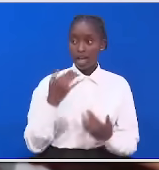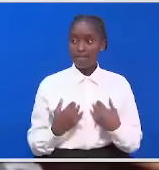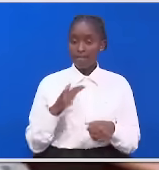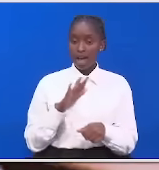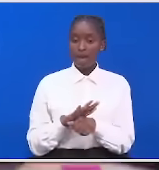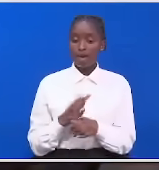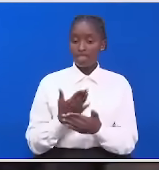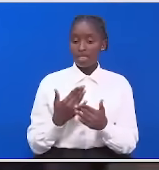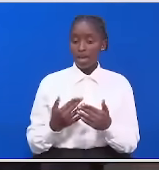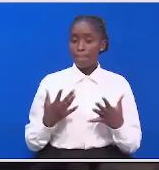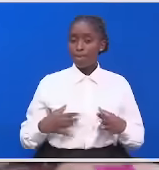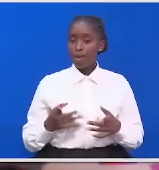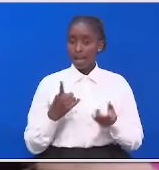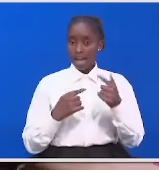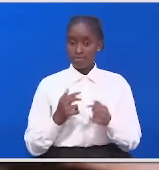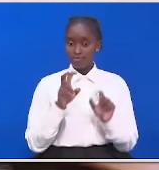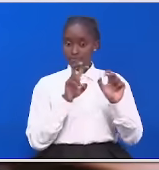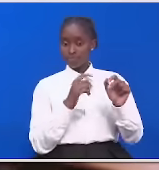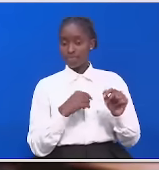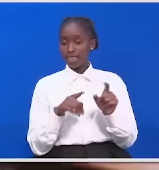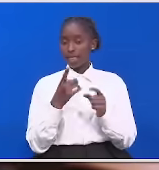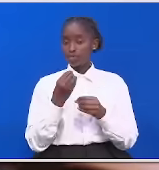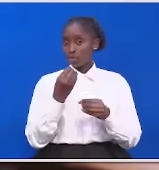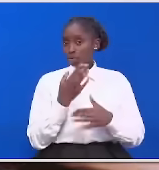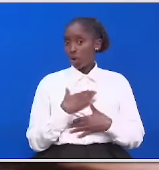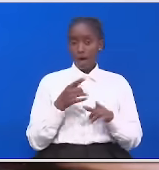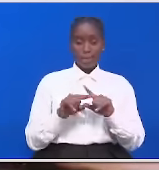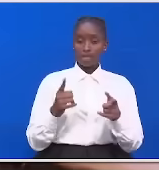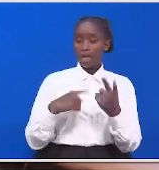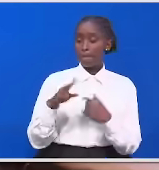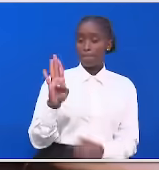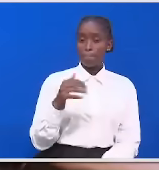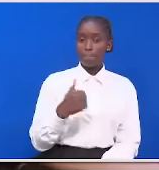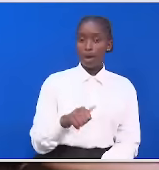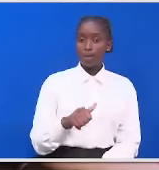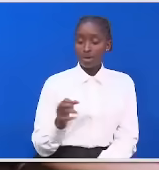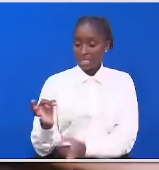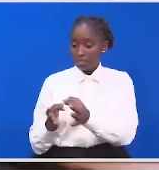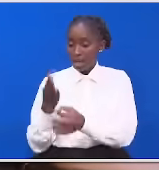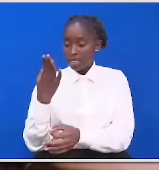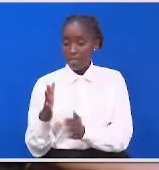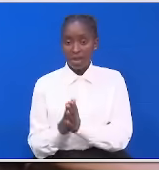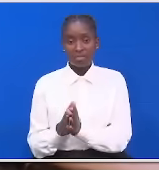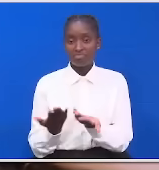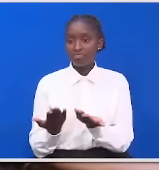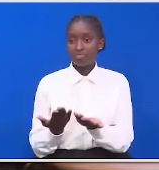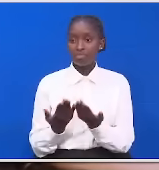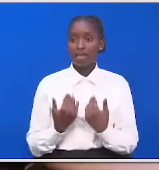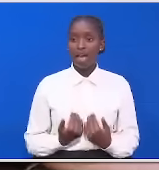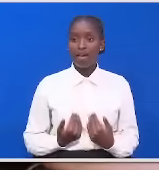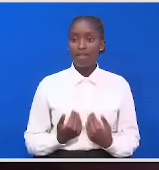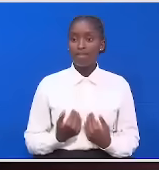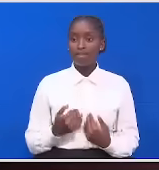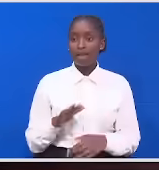people who came to see me. They were really shocked, but when they came and I really explained to them, and I had gone through